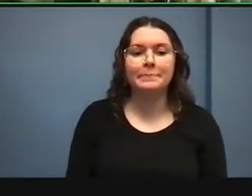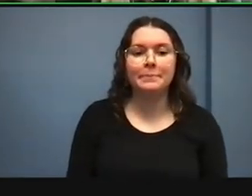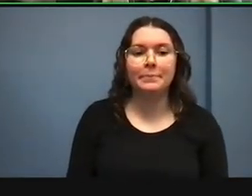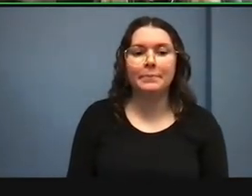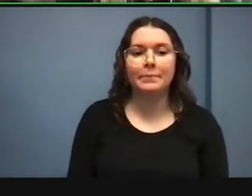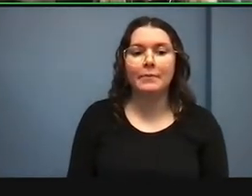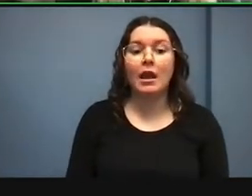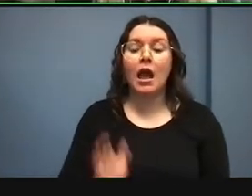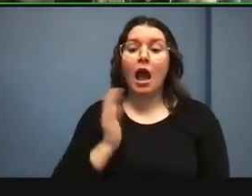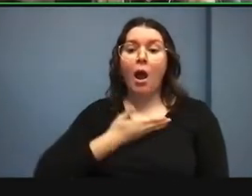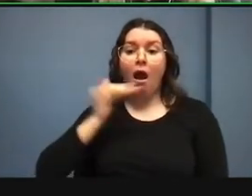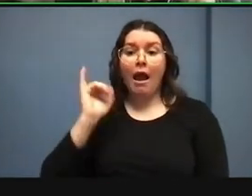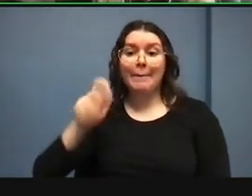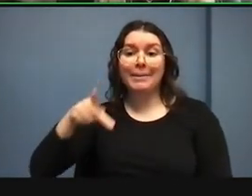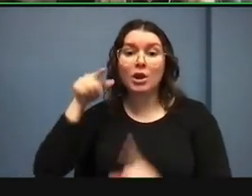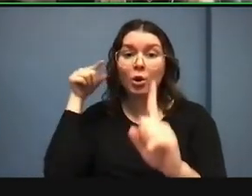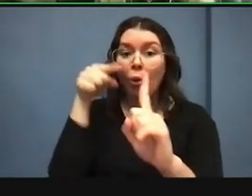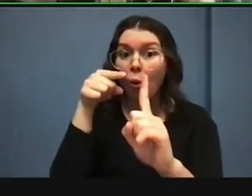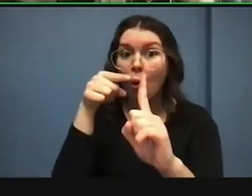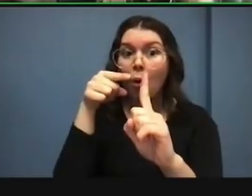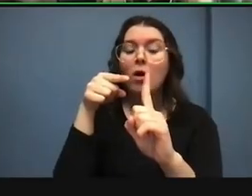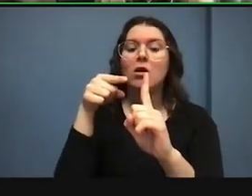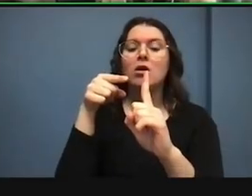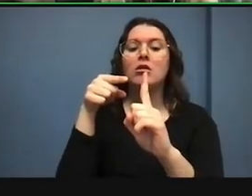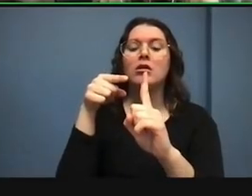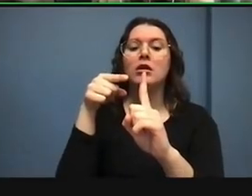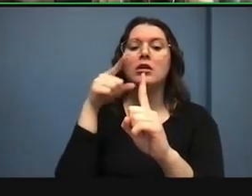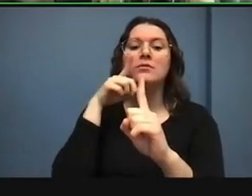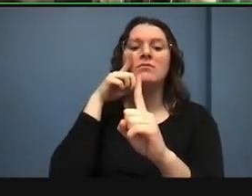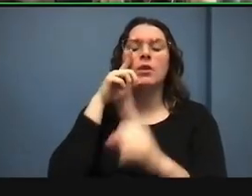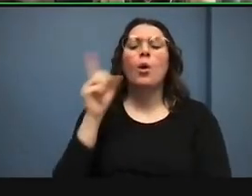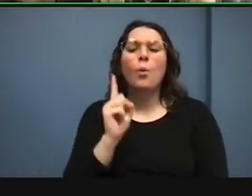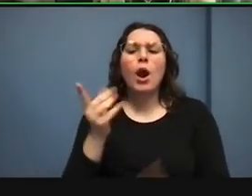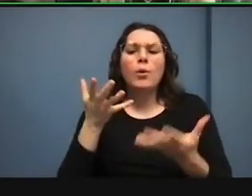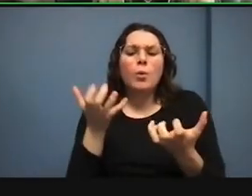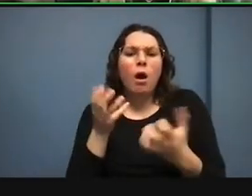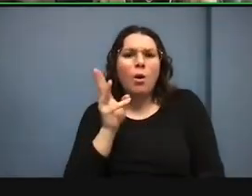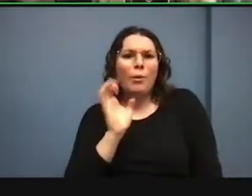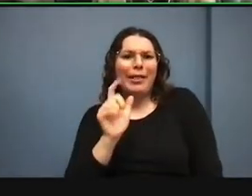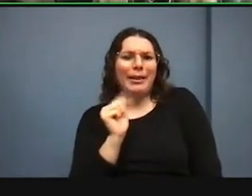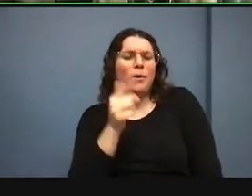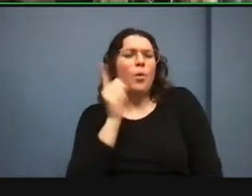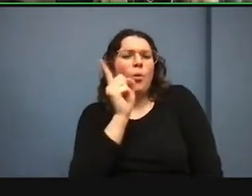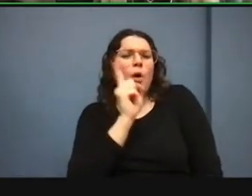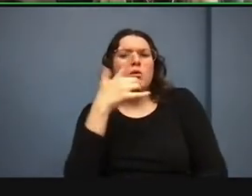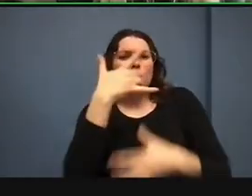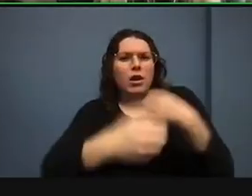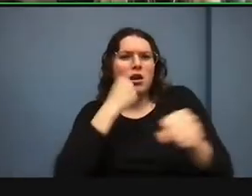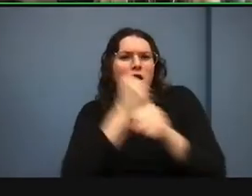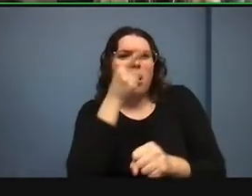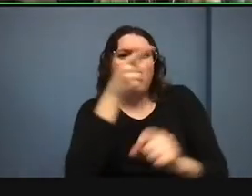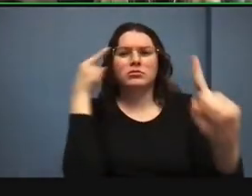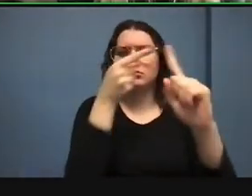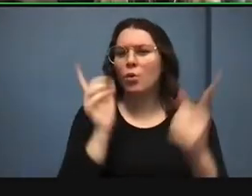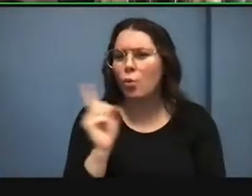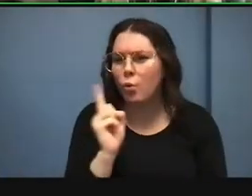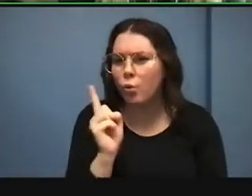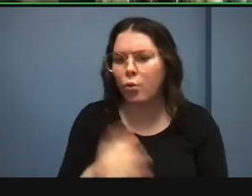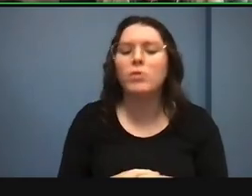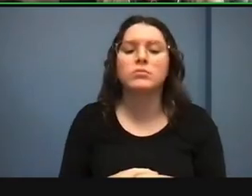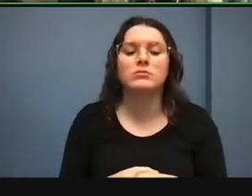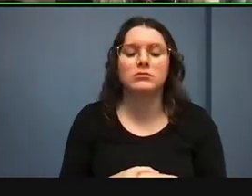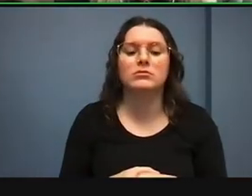And our IEP goal is going to be, where do we want William to be in a year? Now, considering that this is